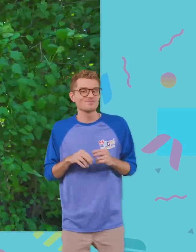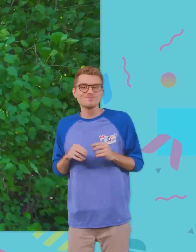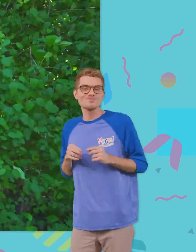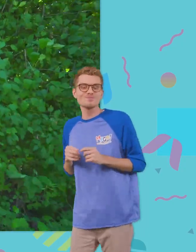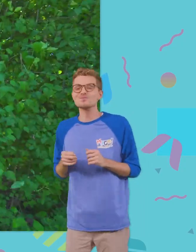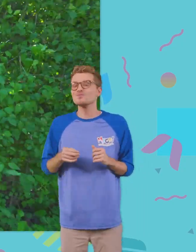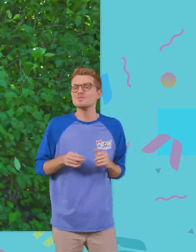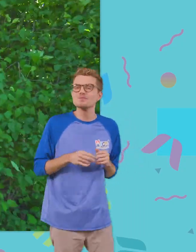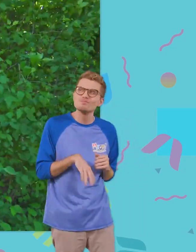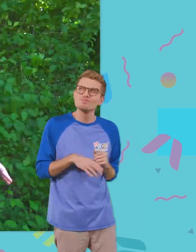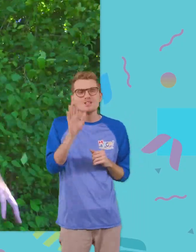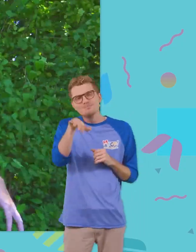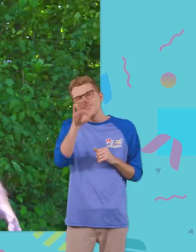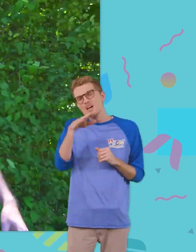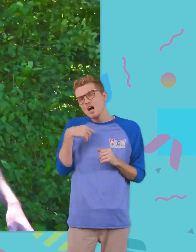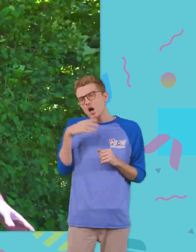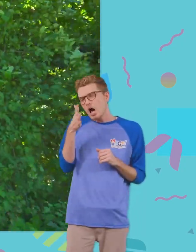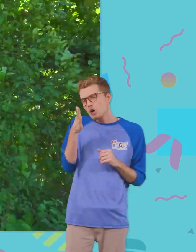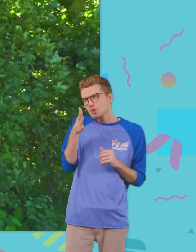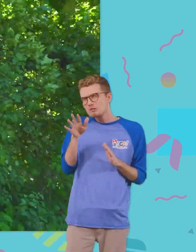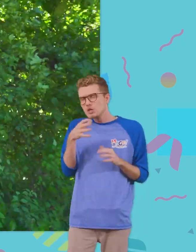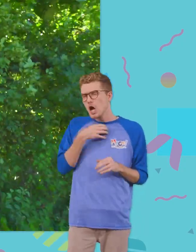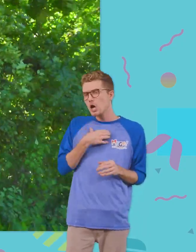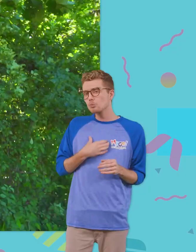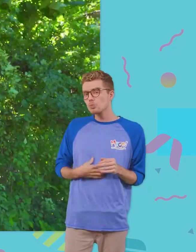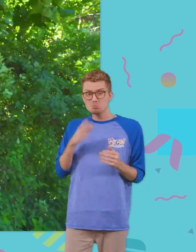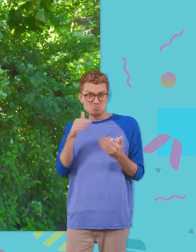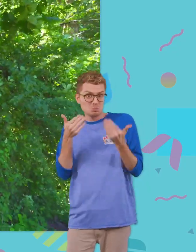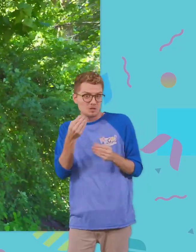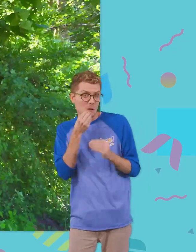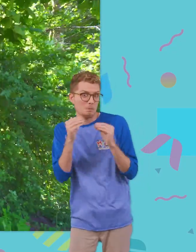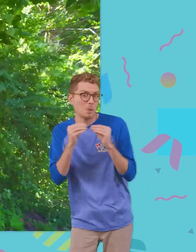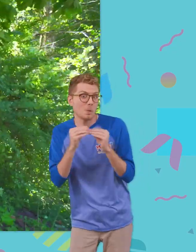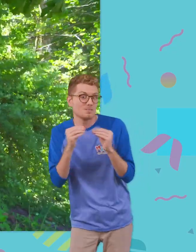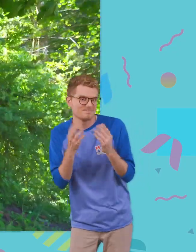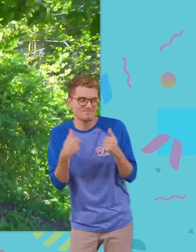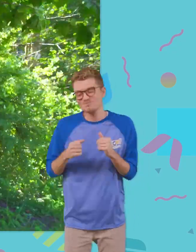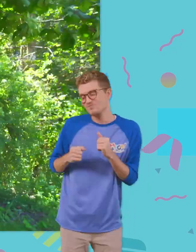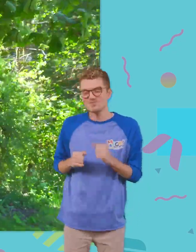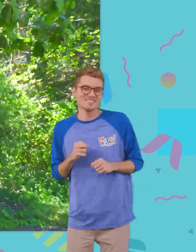great. Wow. Hey, I'm kind of hungry. Let's go eat some more.